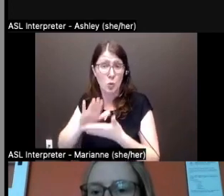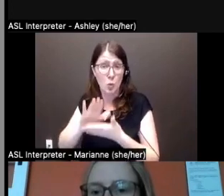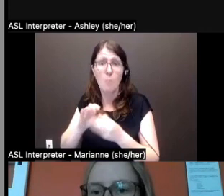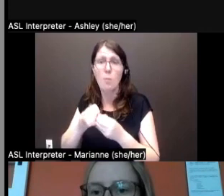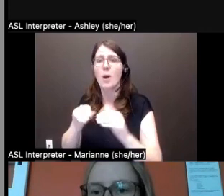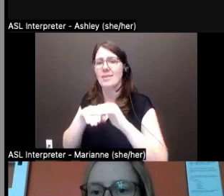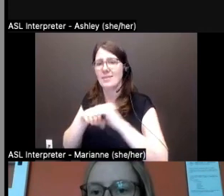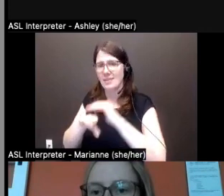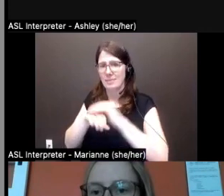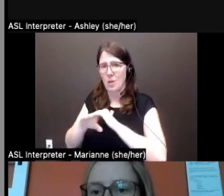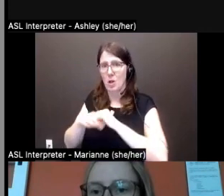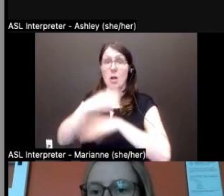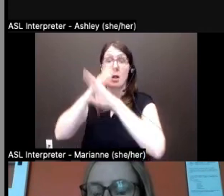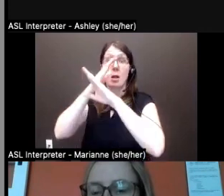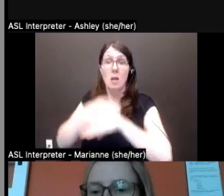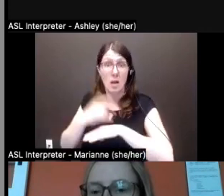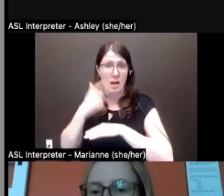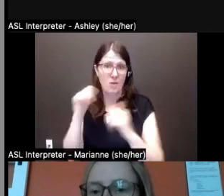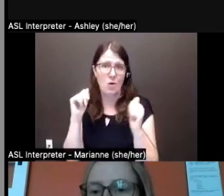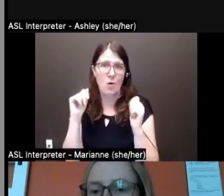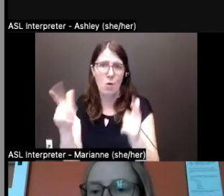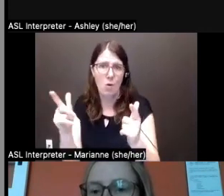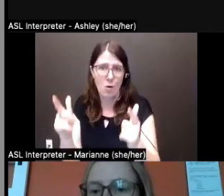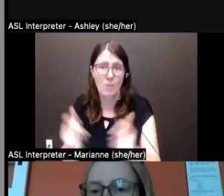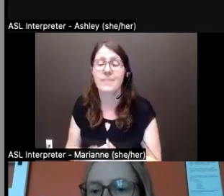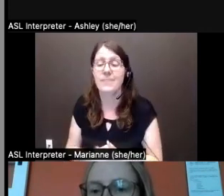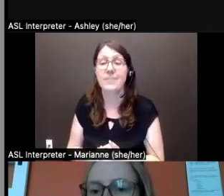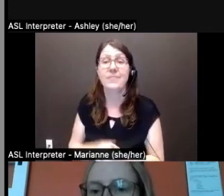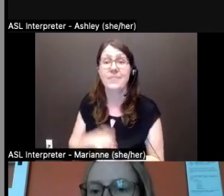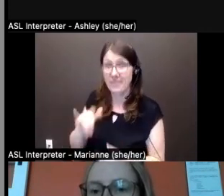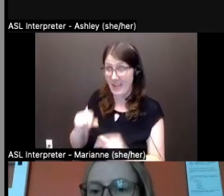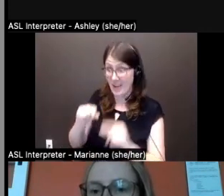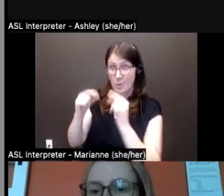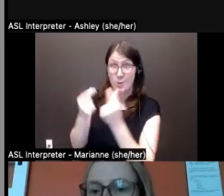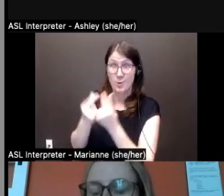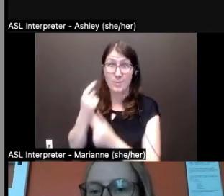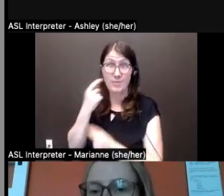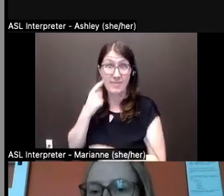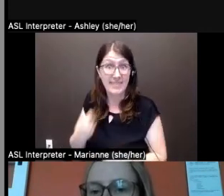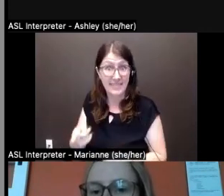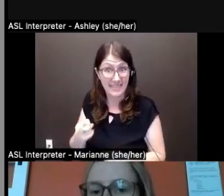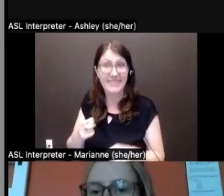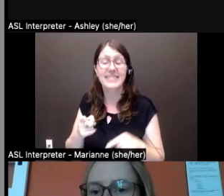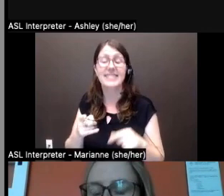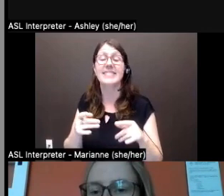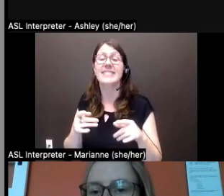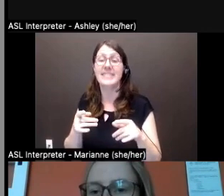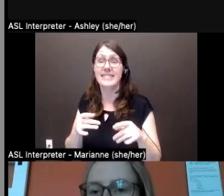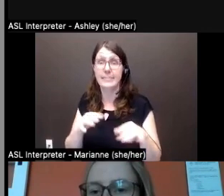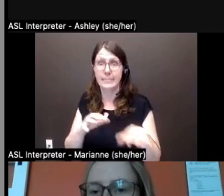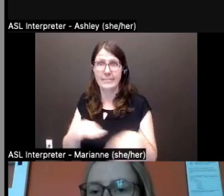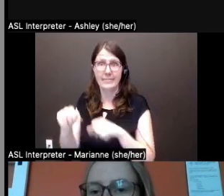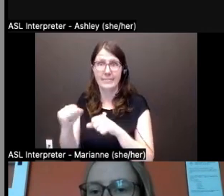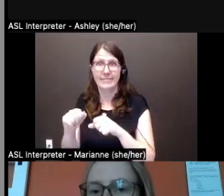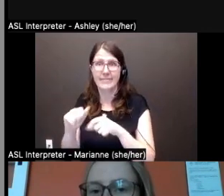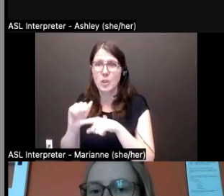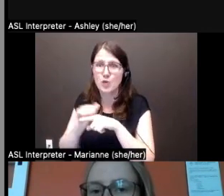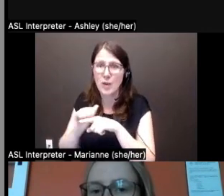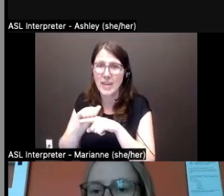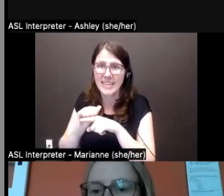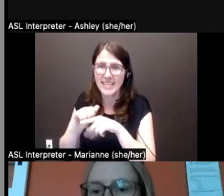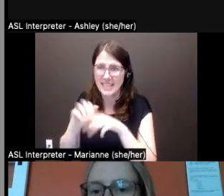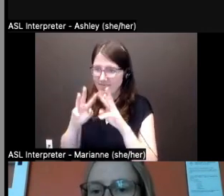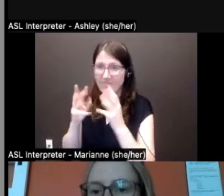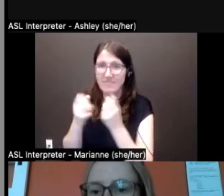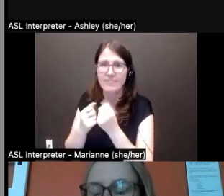barrier-free for everyone. And they've recently taken on a training seminar with staff on how to foster safe environments for